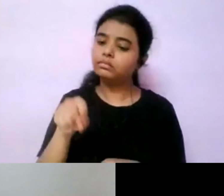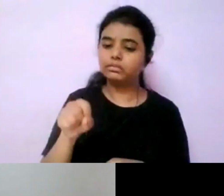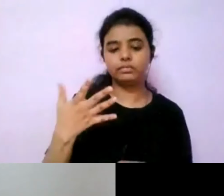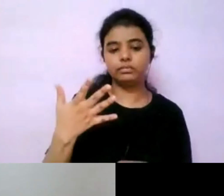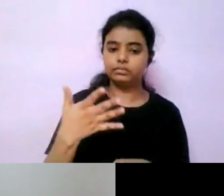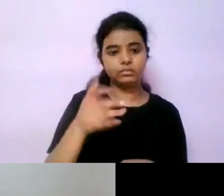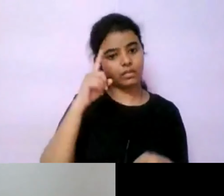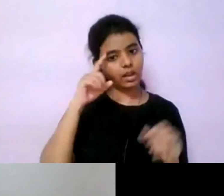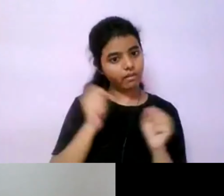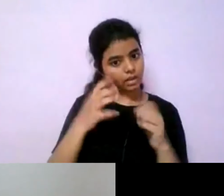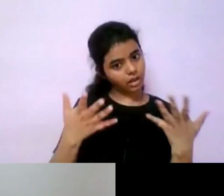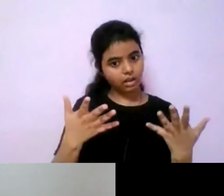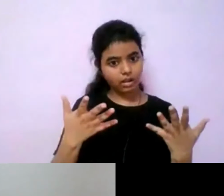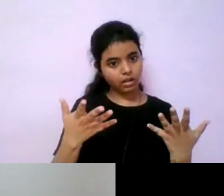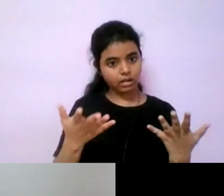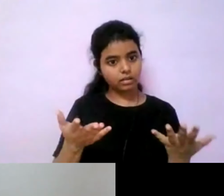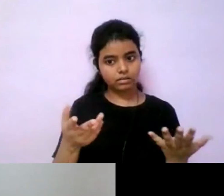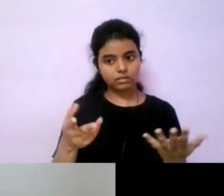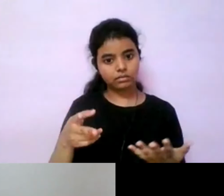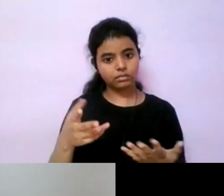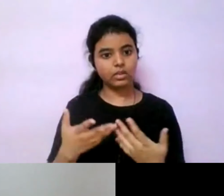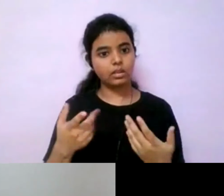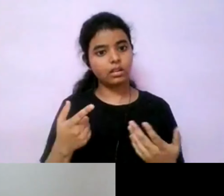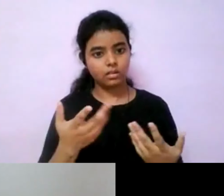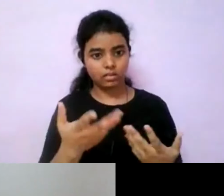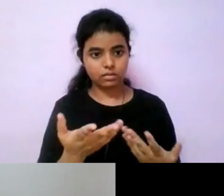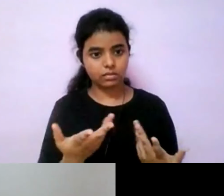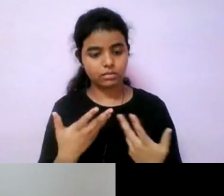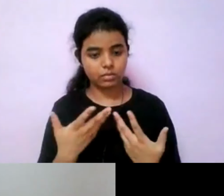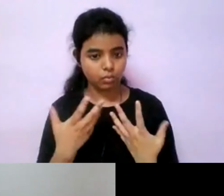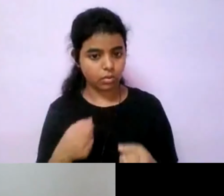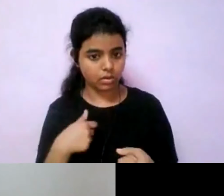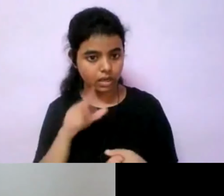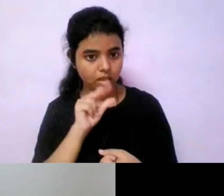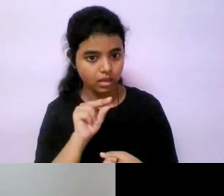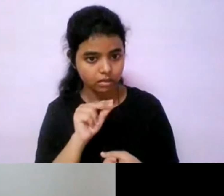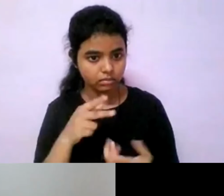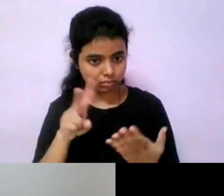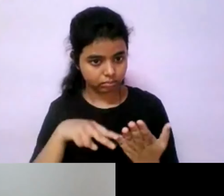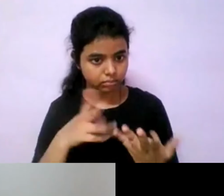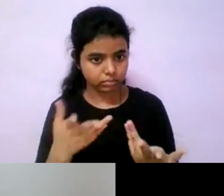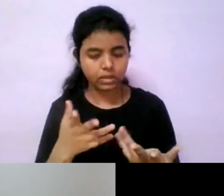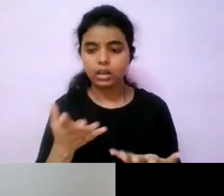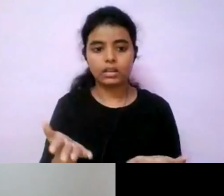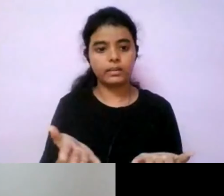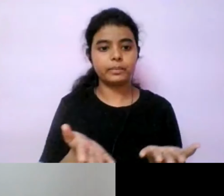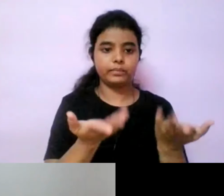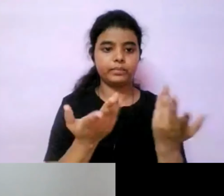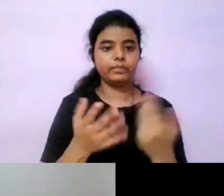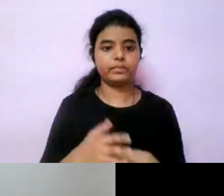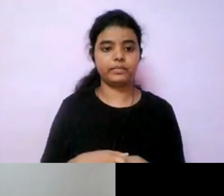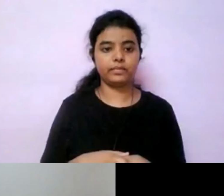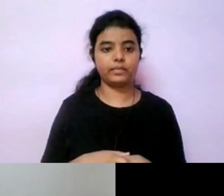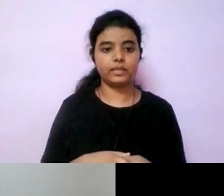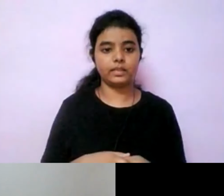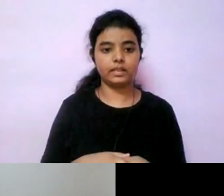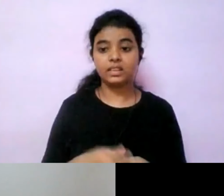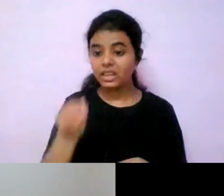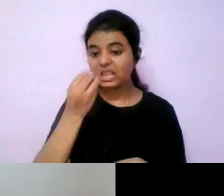comfortable, otherwise I can read it out for you. Yeah, sure, I'll do that. It's easier for me to understand when I